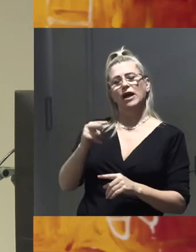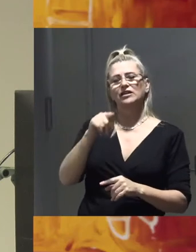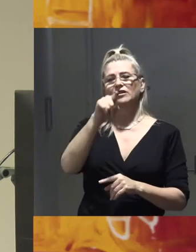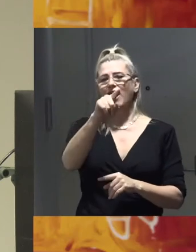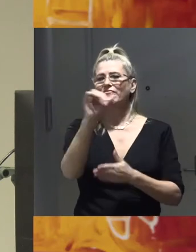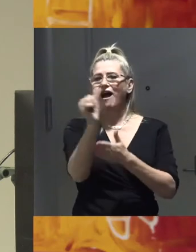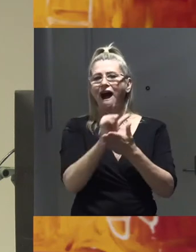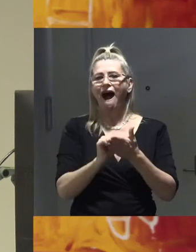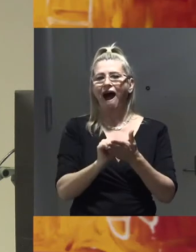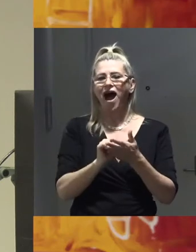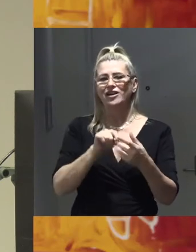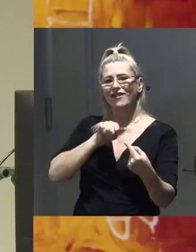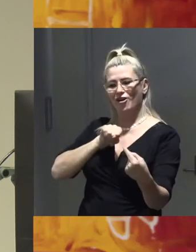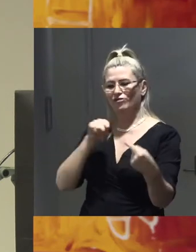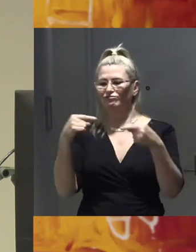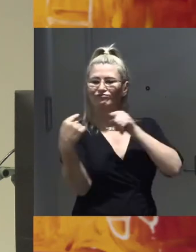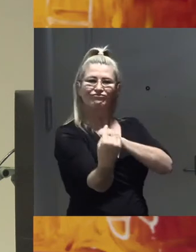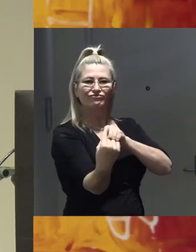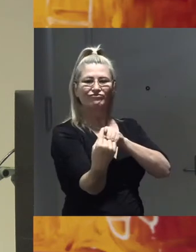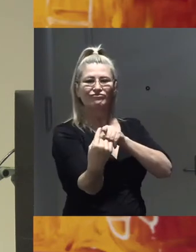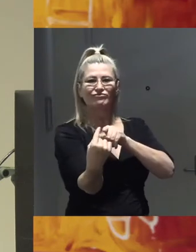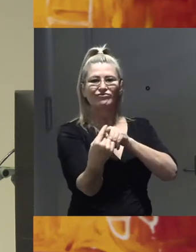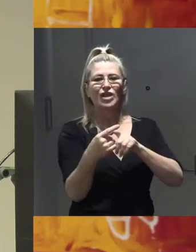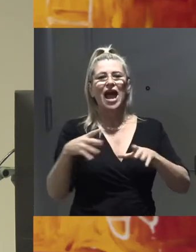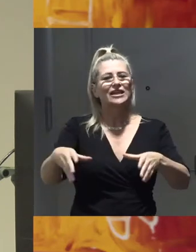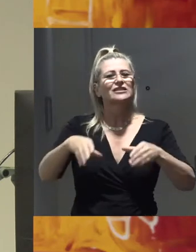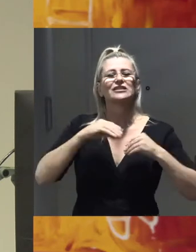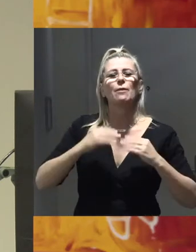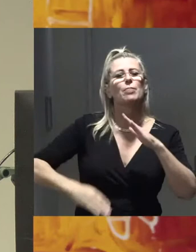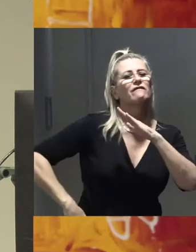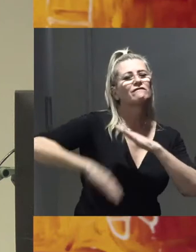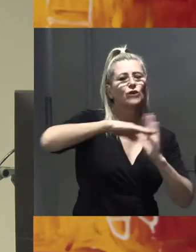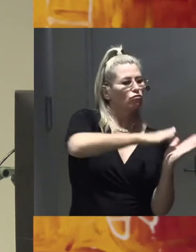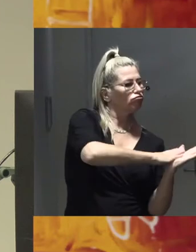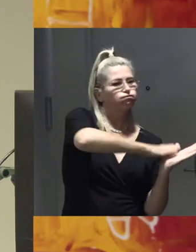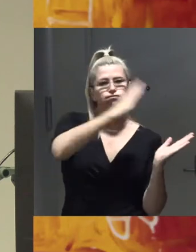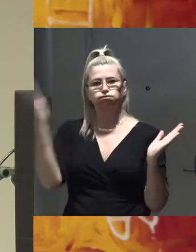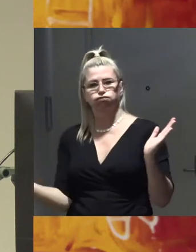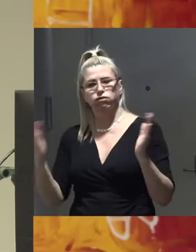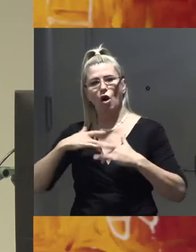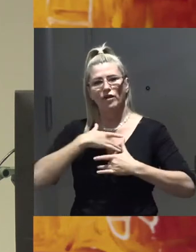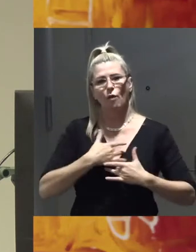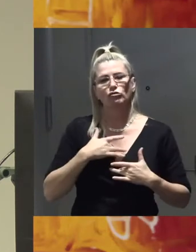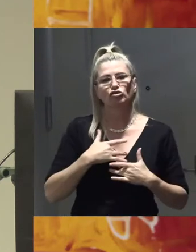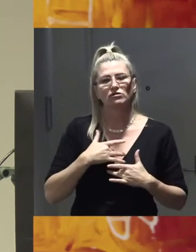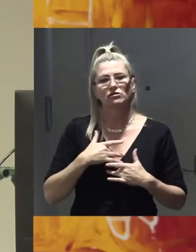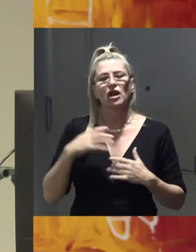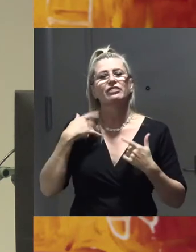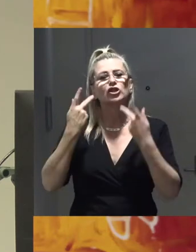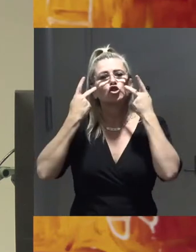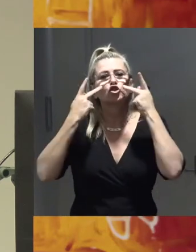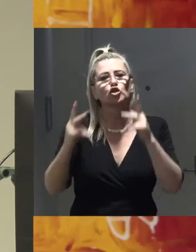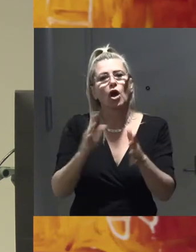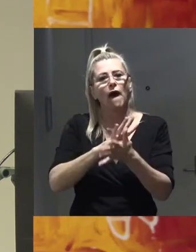counterculturally and bravely embraces the full range of emotions. They model a way of becoming